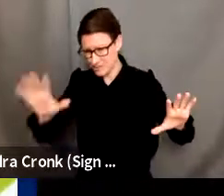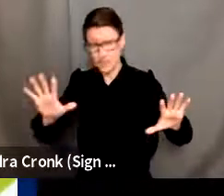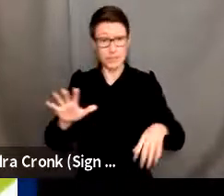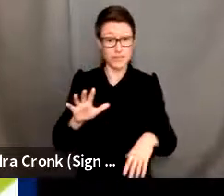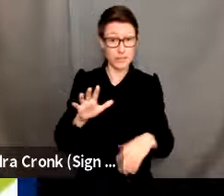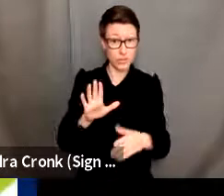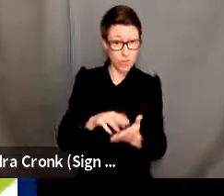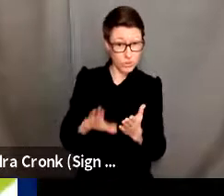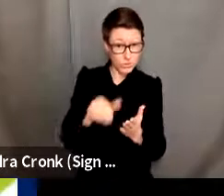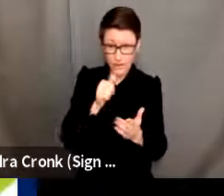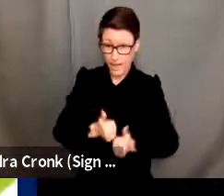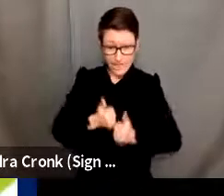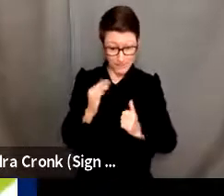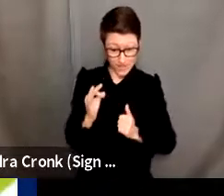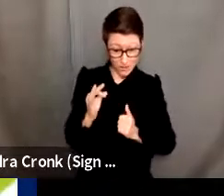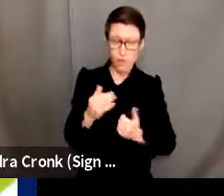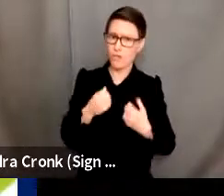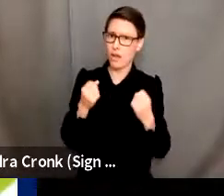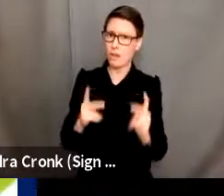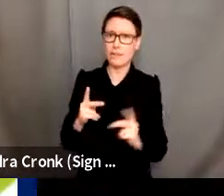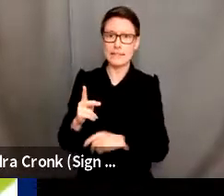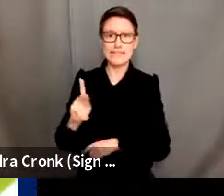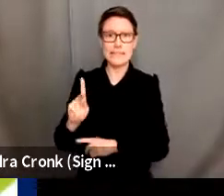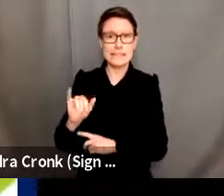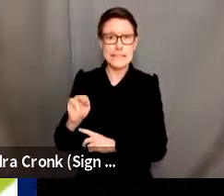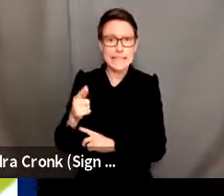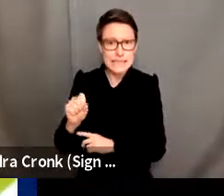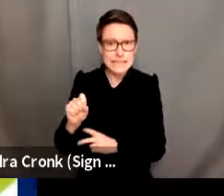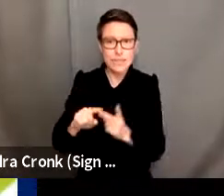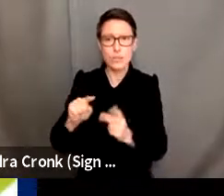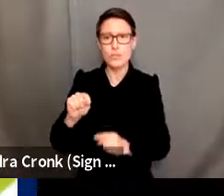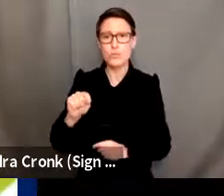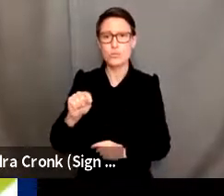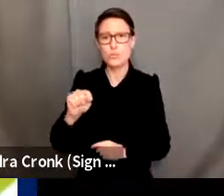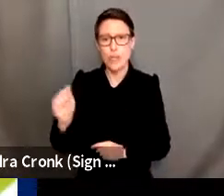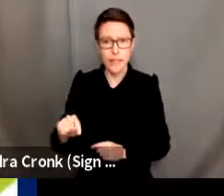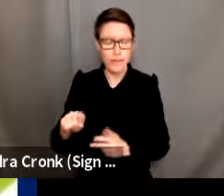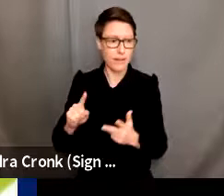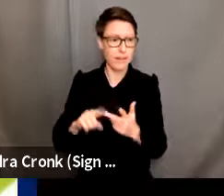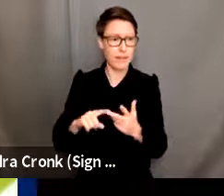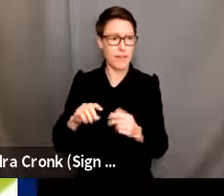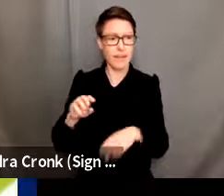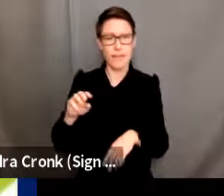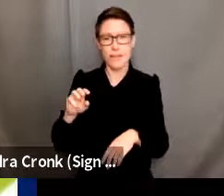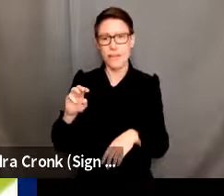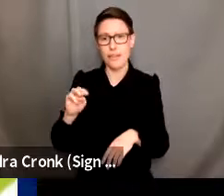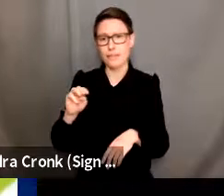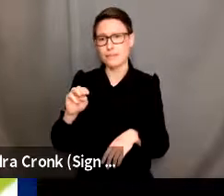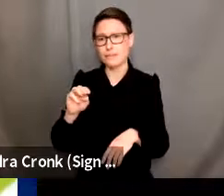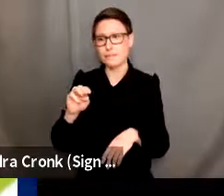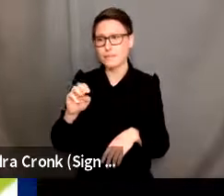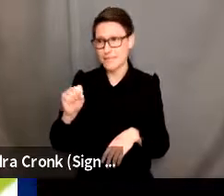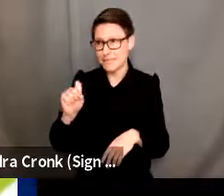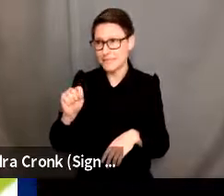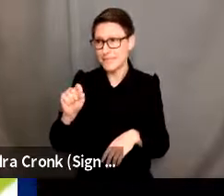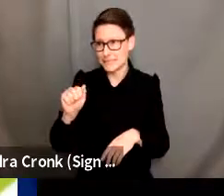Kings, Tulare, Madera, Mariposa, Merced, and Stanislaus counties. So we have a large footprint.